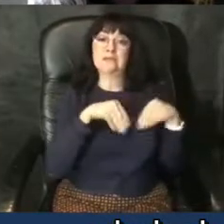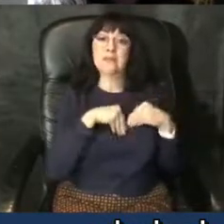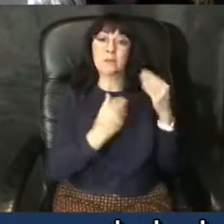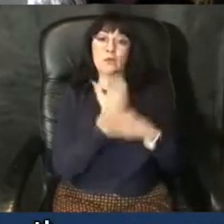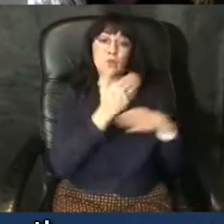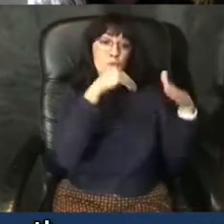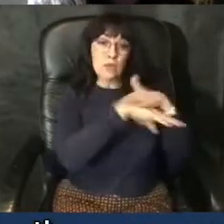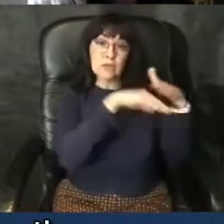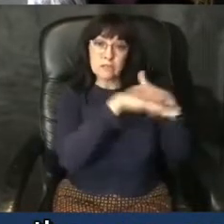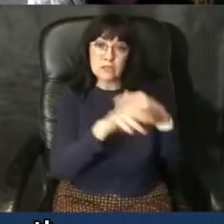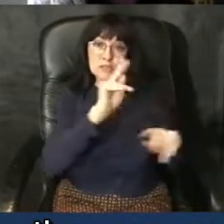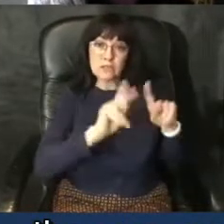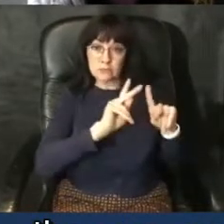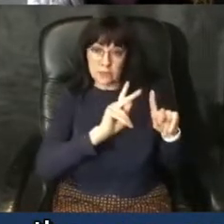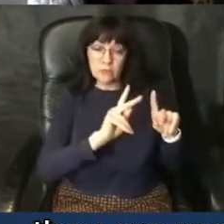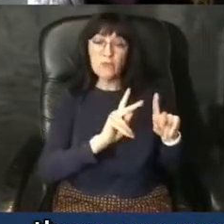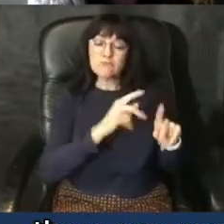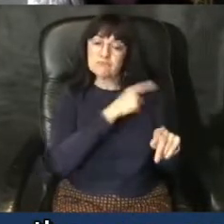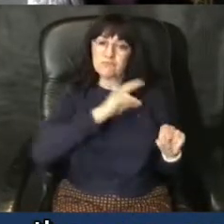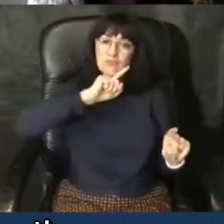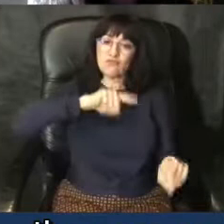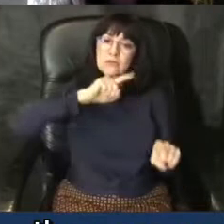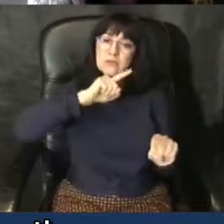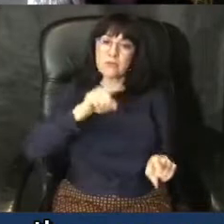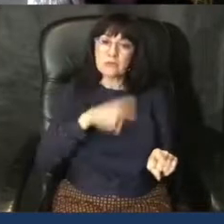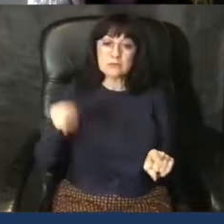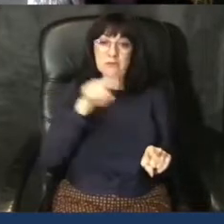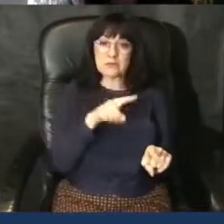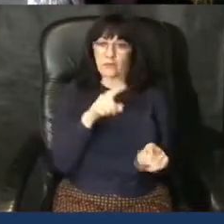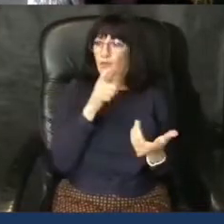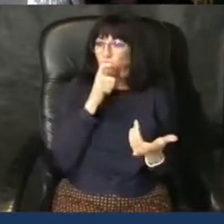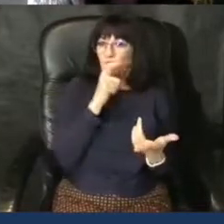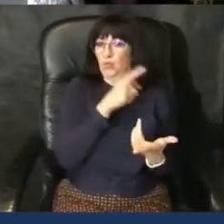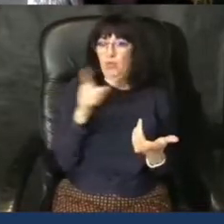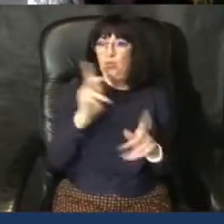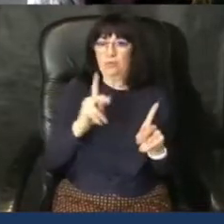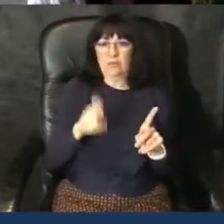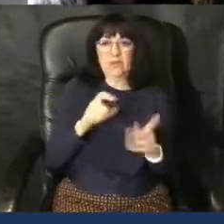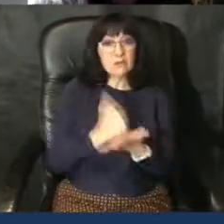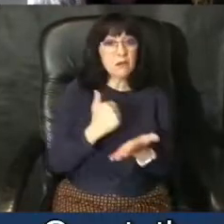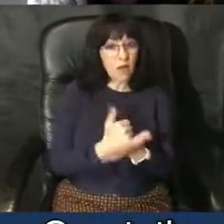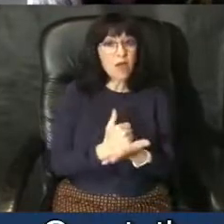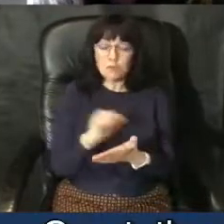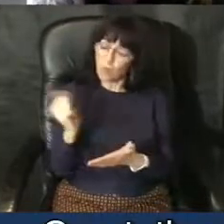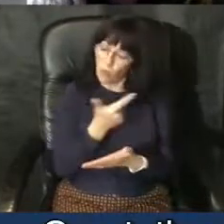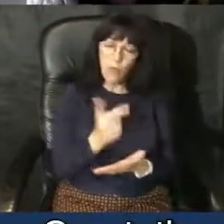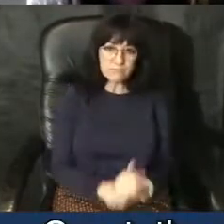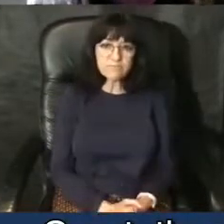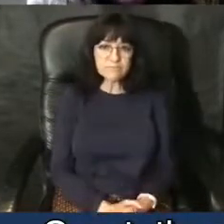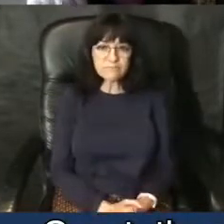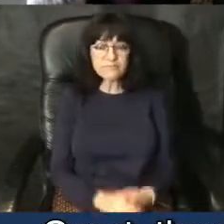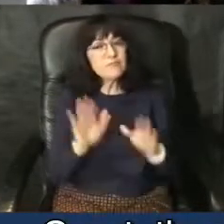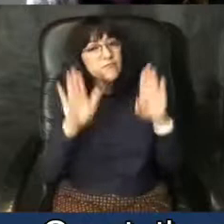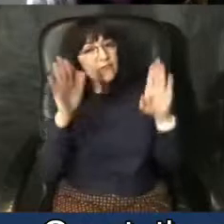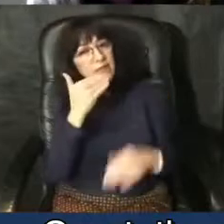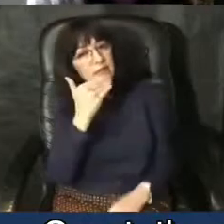make sure that they are responsive to the needs of those like you in our state that need help. Great, thank you. Thank